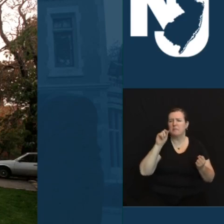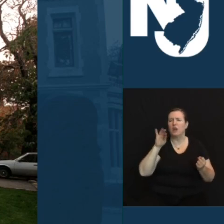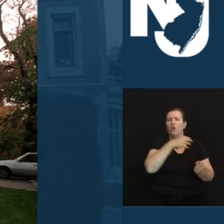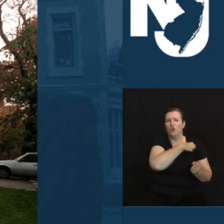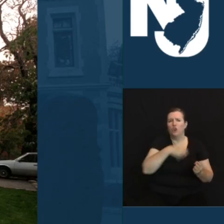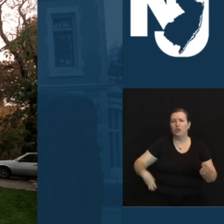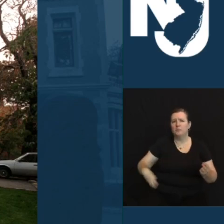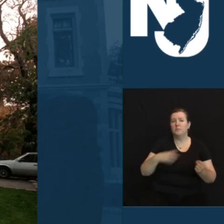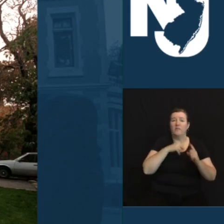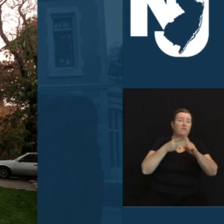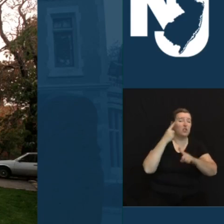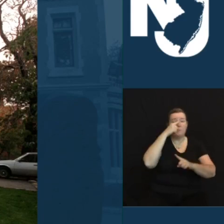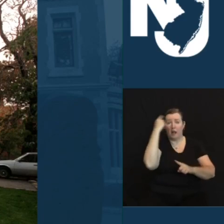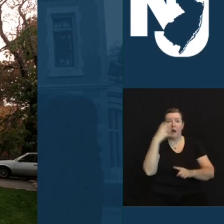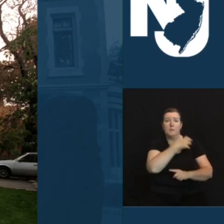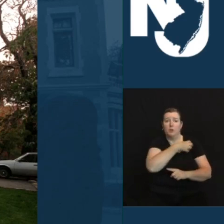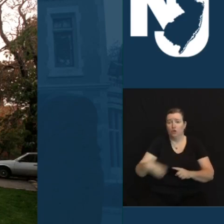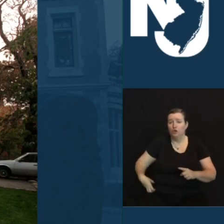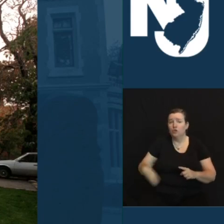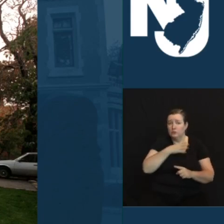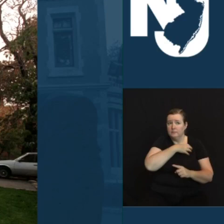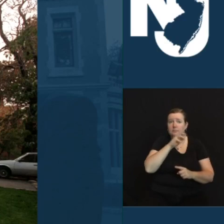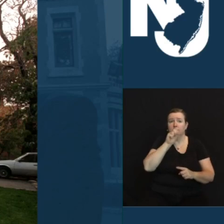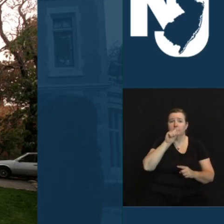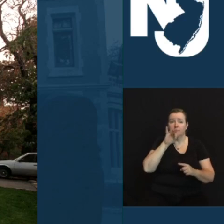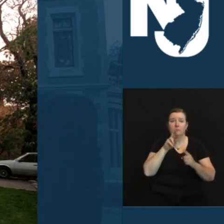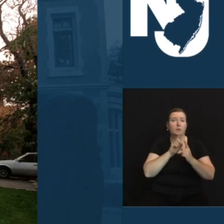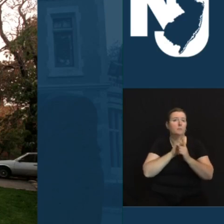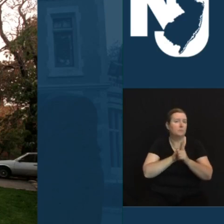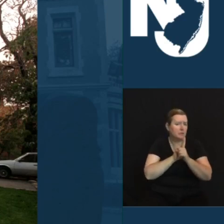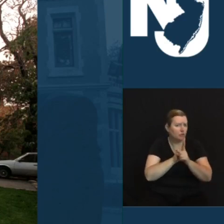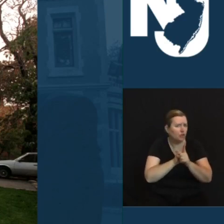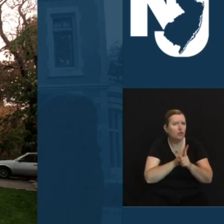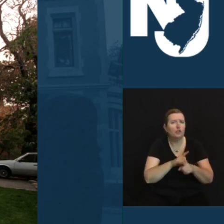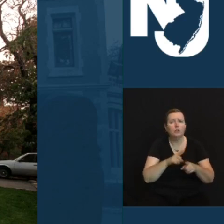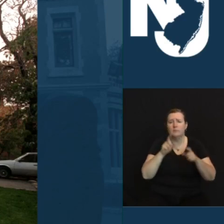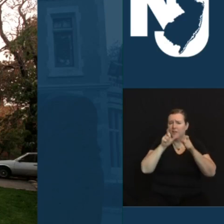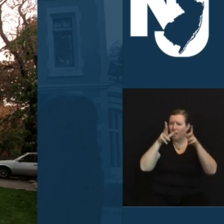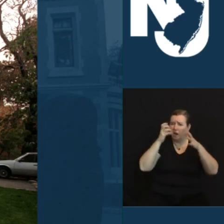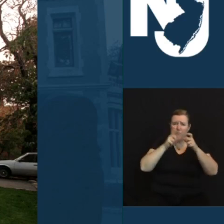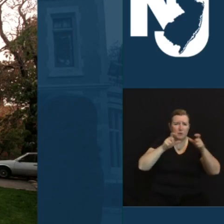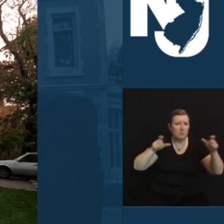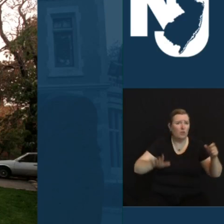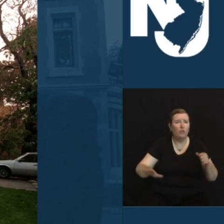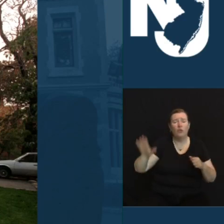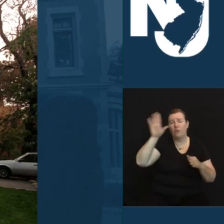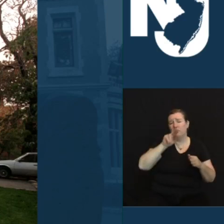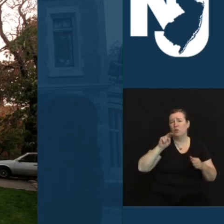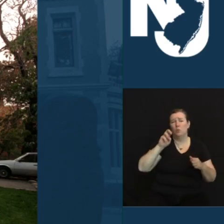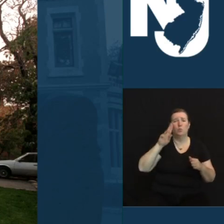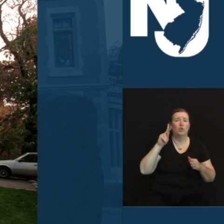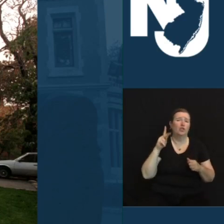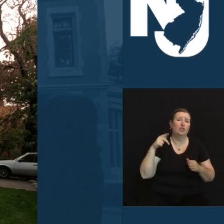Newark. Steve was a mentor to so many, not just in Essex County, but across our state. He was old school, and was never one to hide